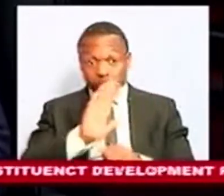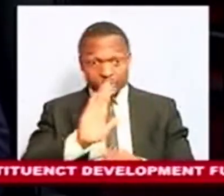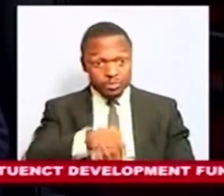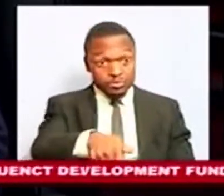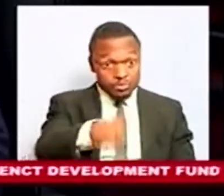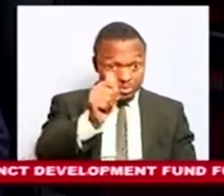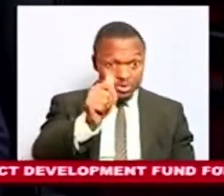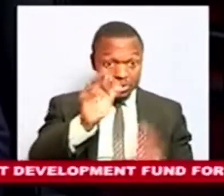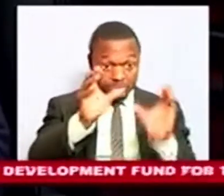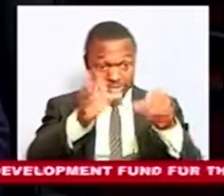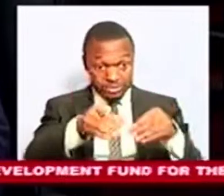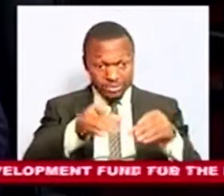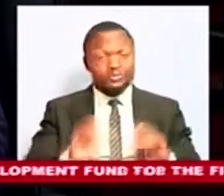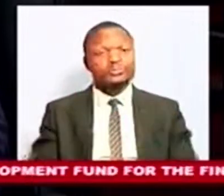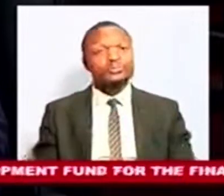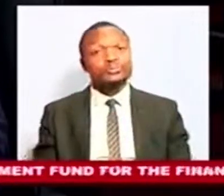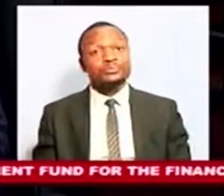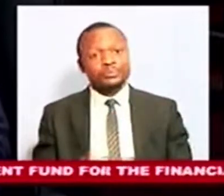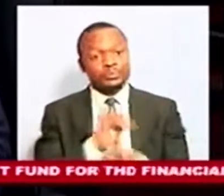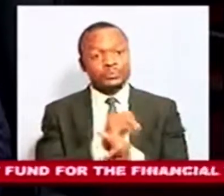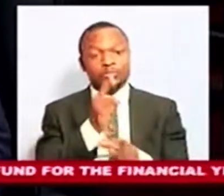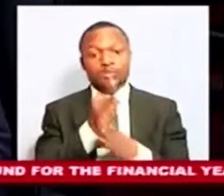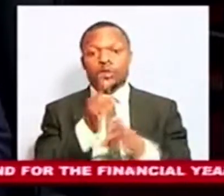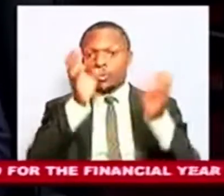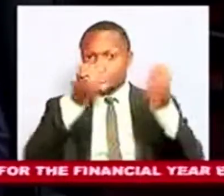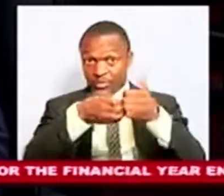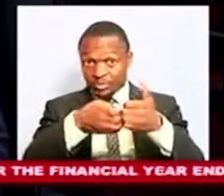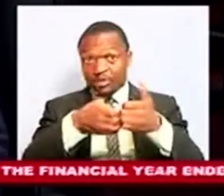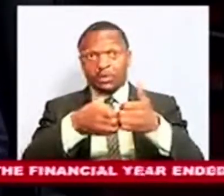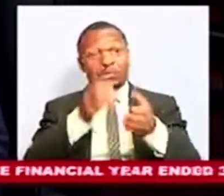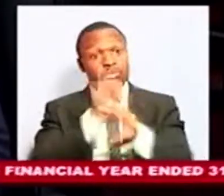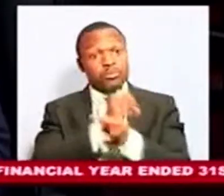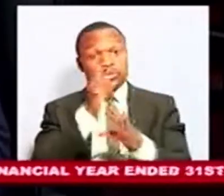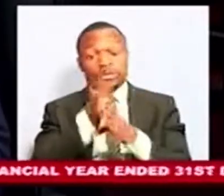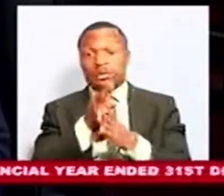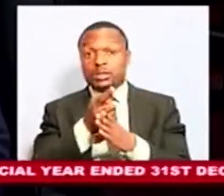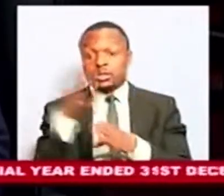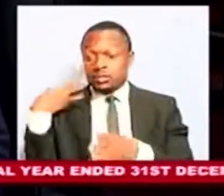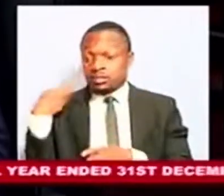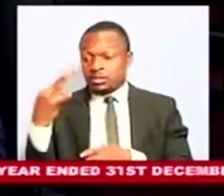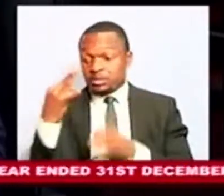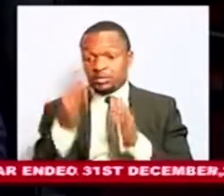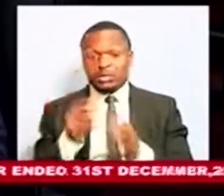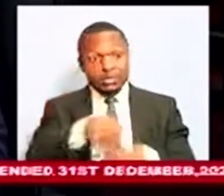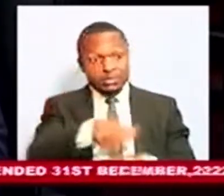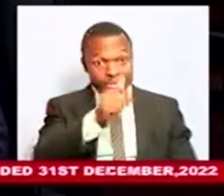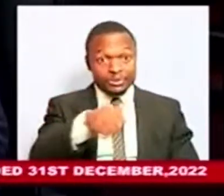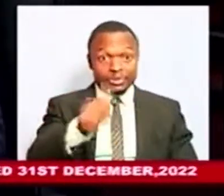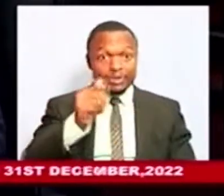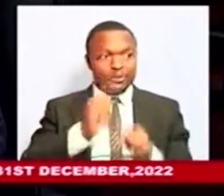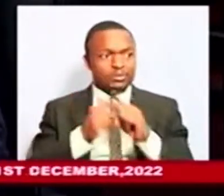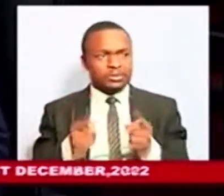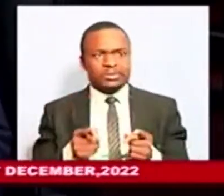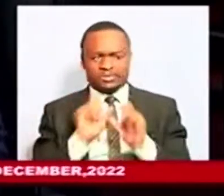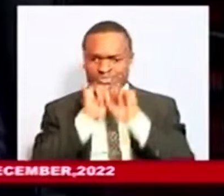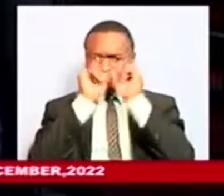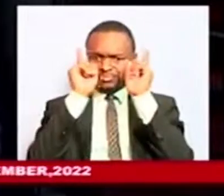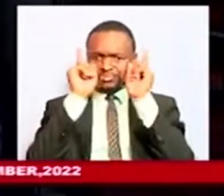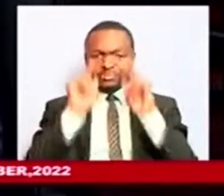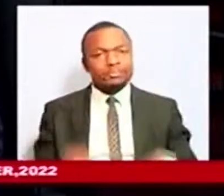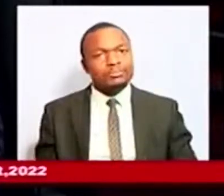as a council, or it is the bank, or it's the applicants themselves. But